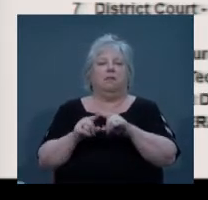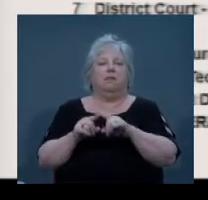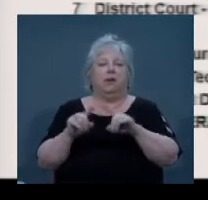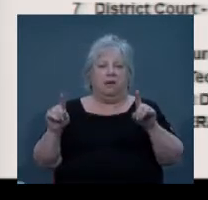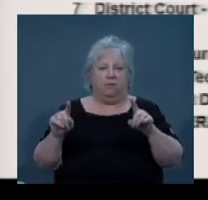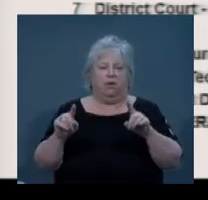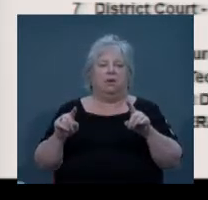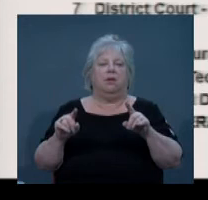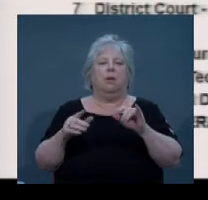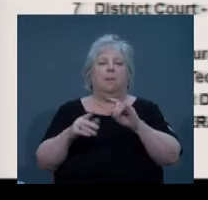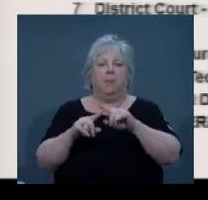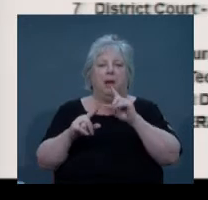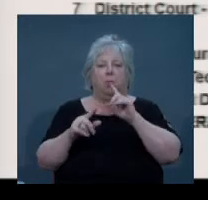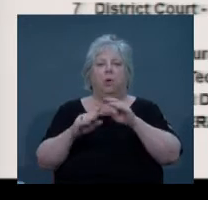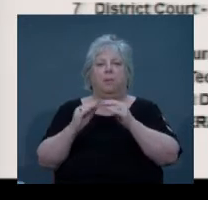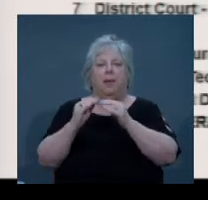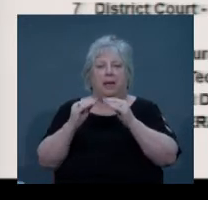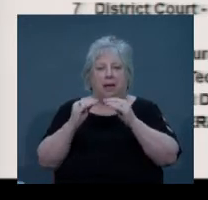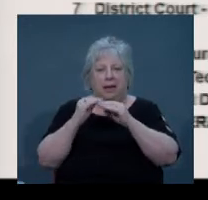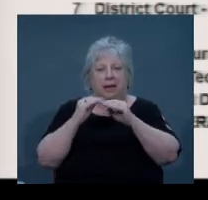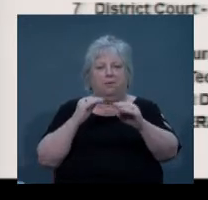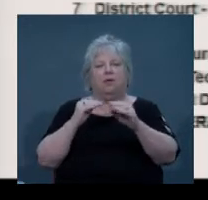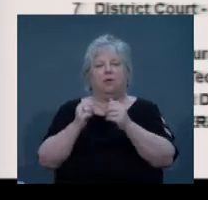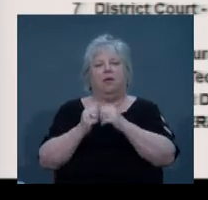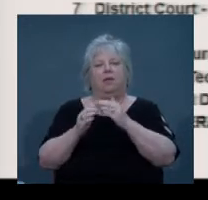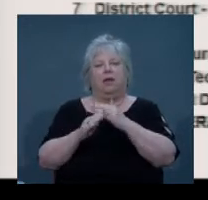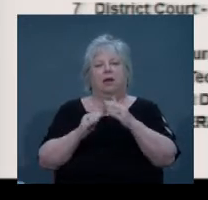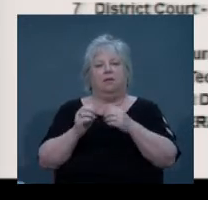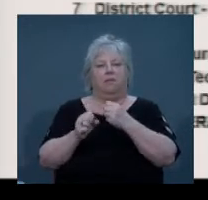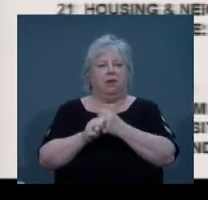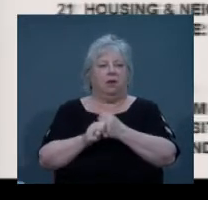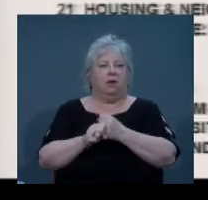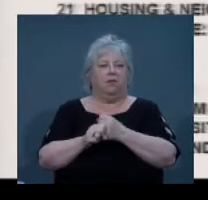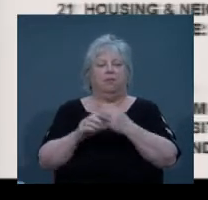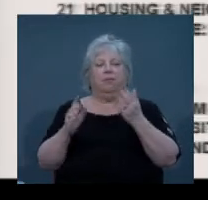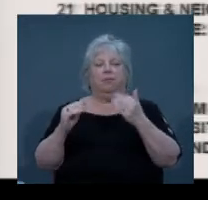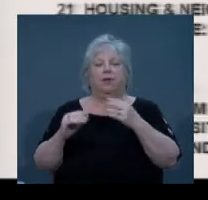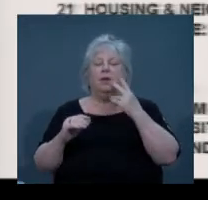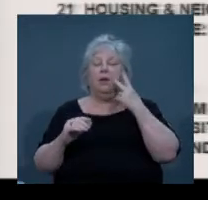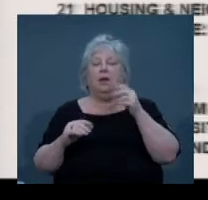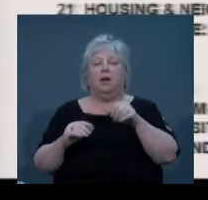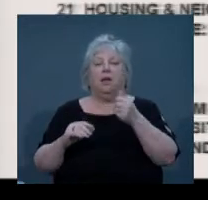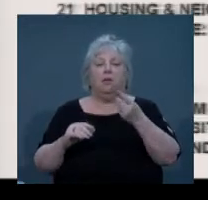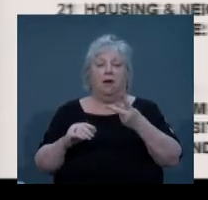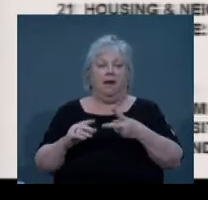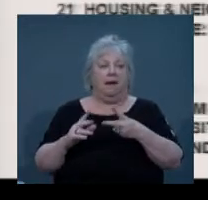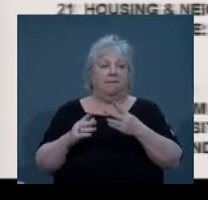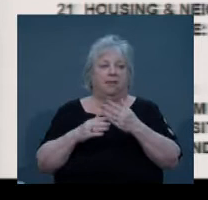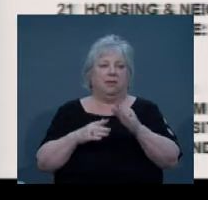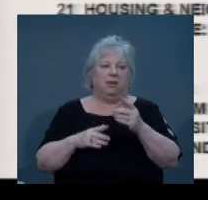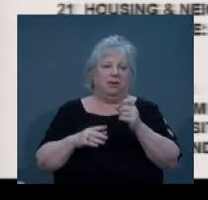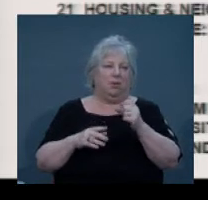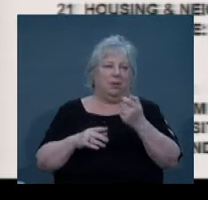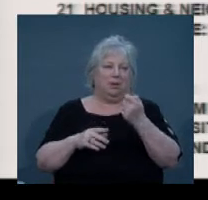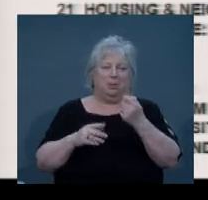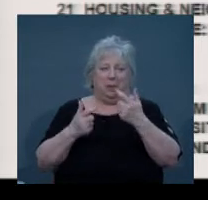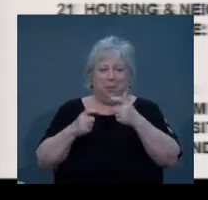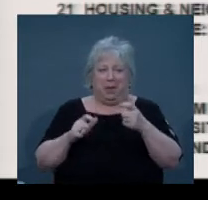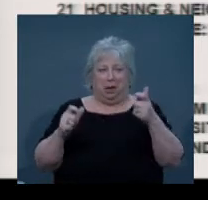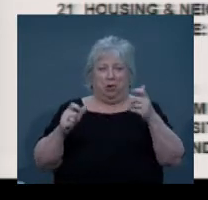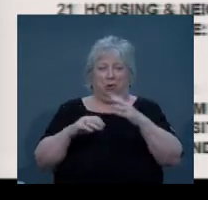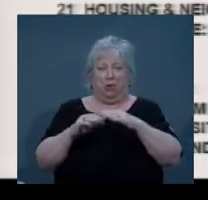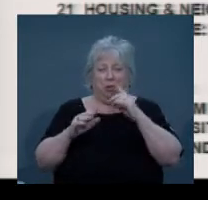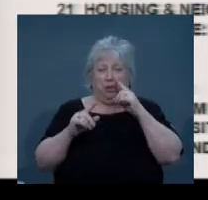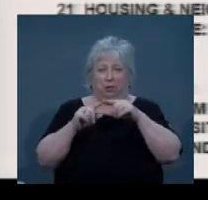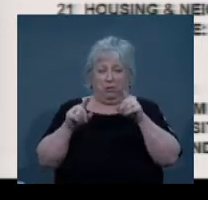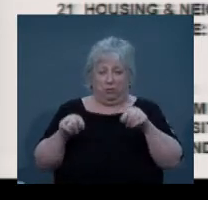year. When we turn to the next page, we'll see the rest, the other half of the expenditures. I've split it out so it's a little bit bigger on the